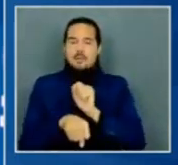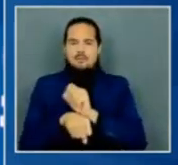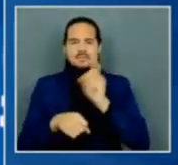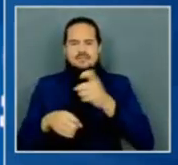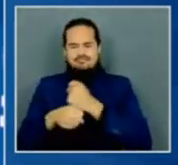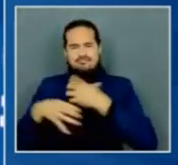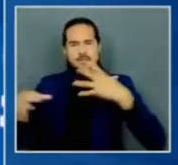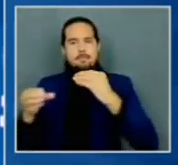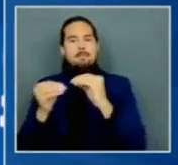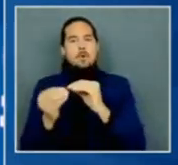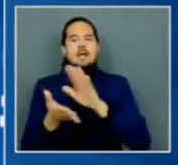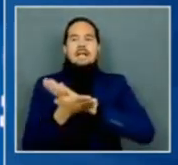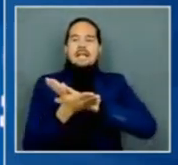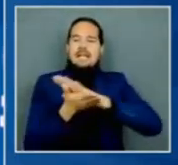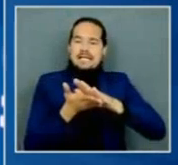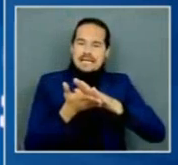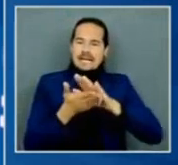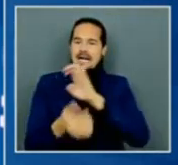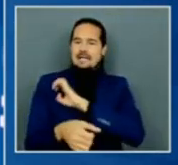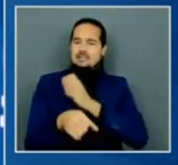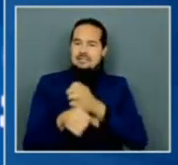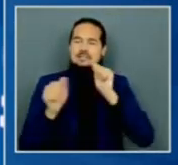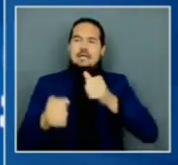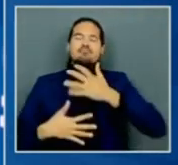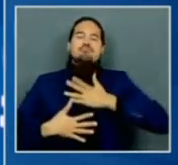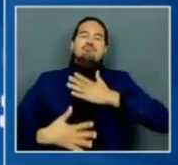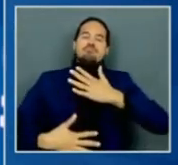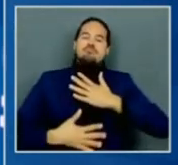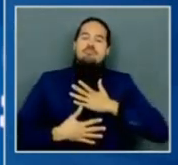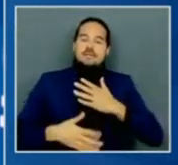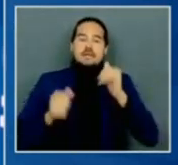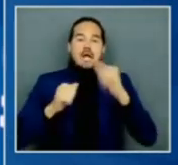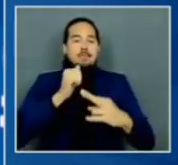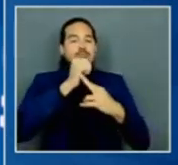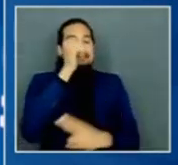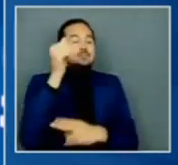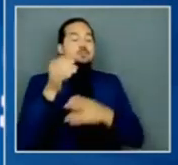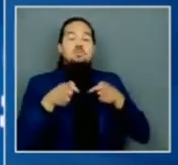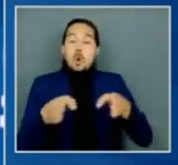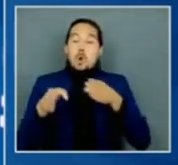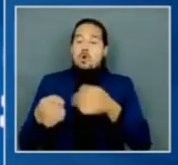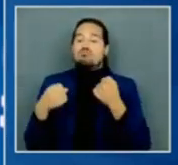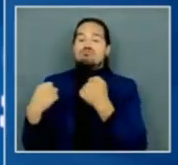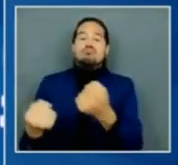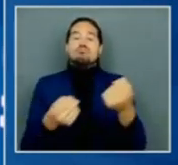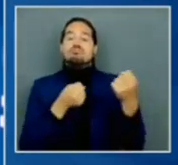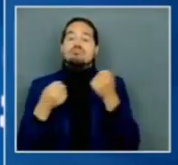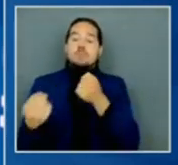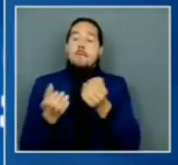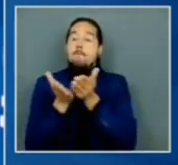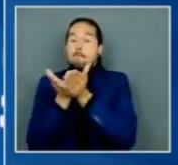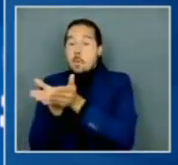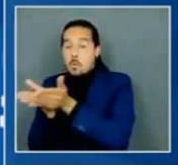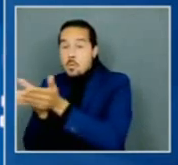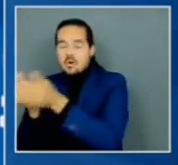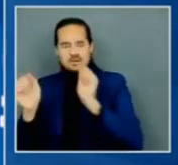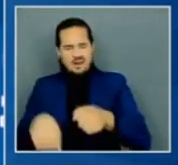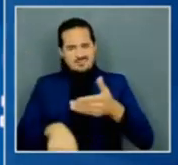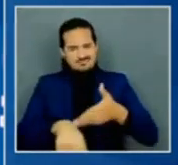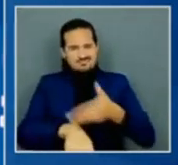cleaner for our kids to breathe, restoring our crumbling roads, bridges, and ports, making it faster, cheaper, and cleaner